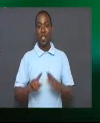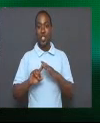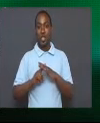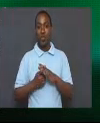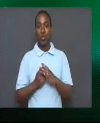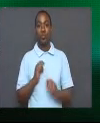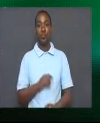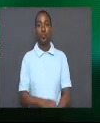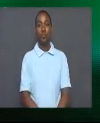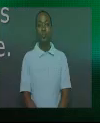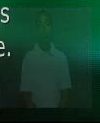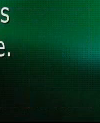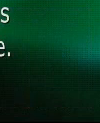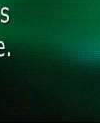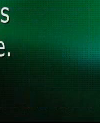Begin.